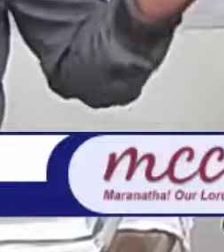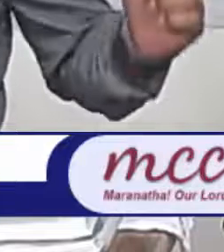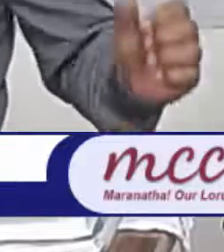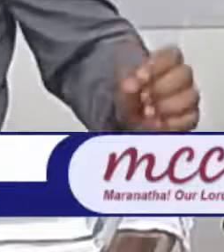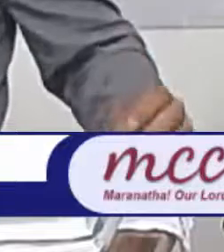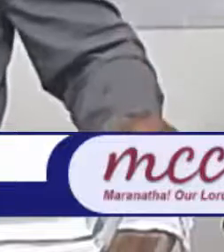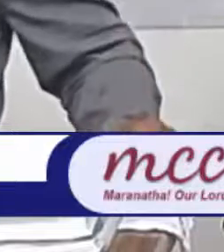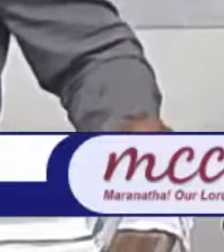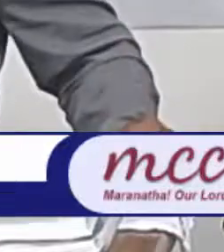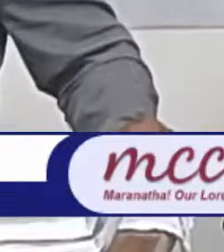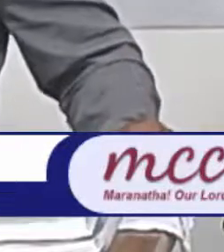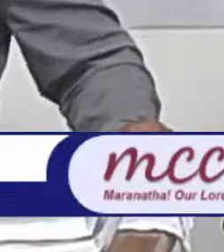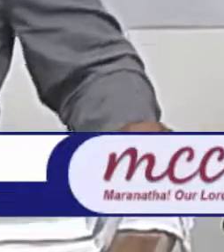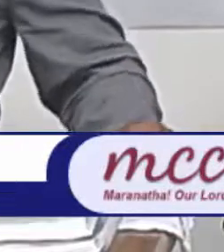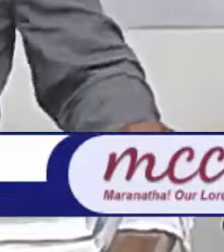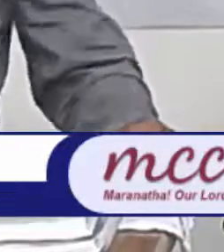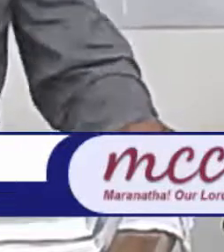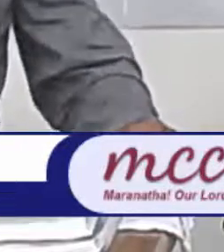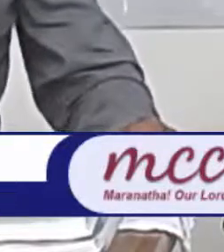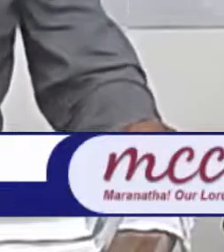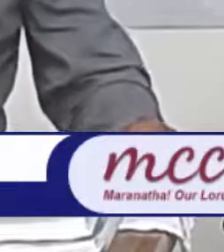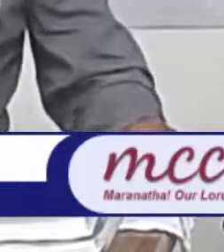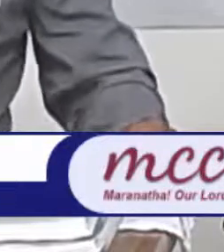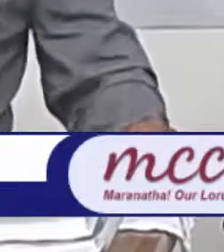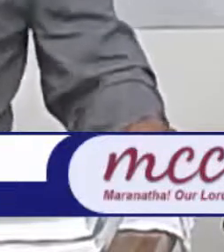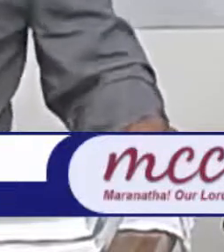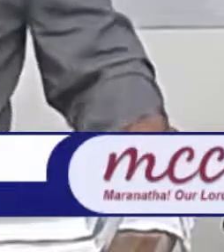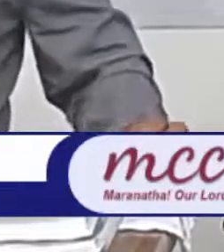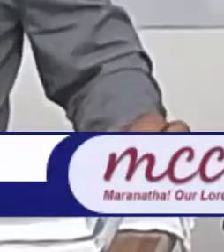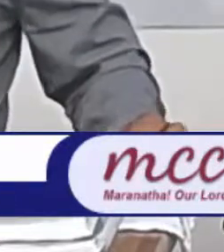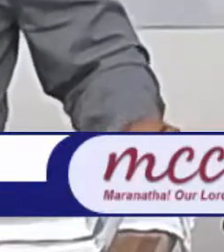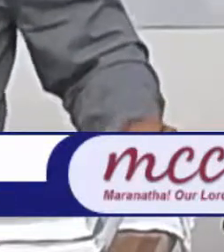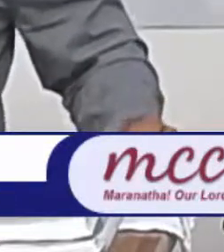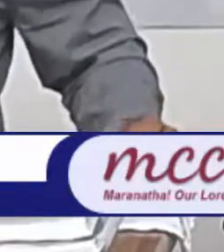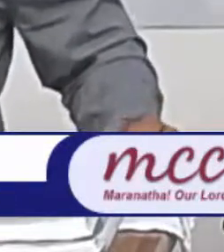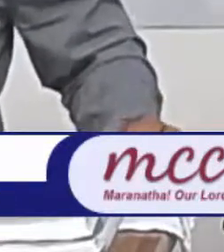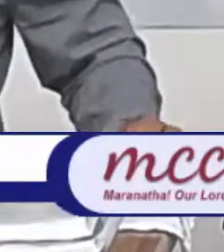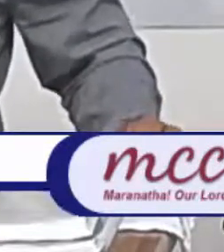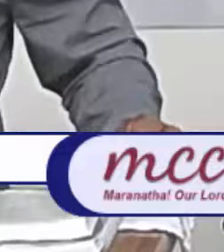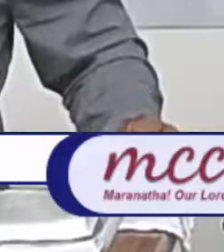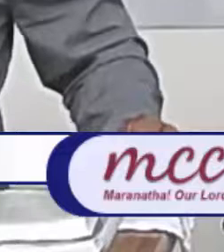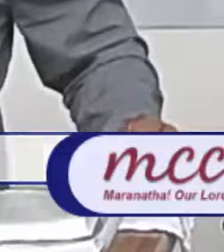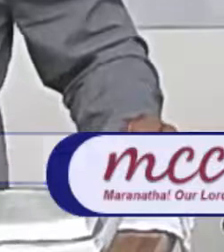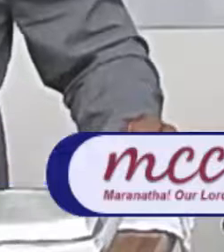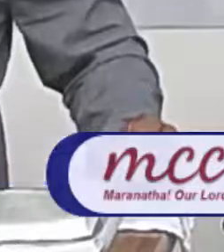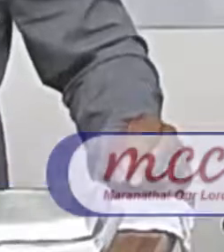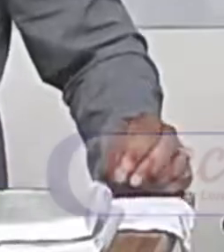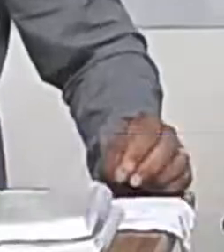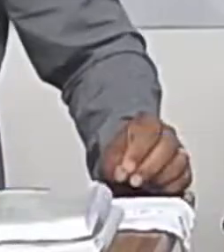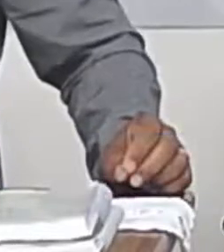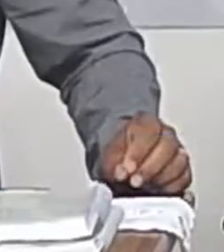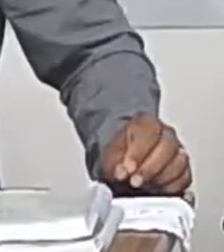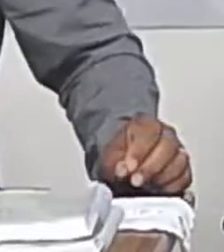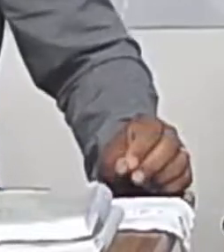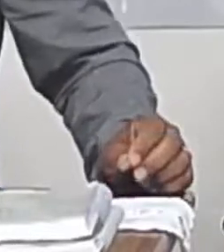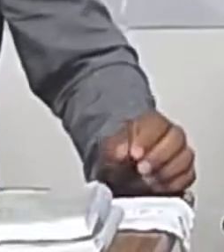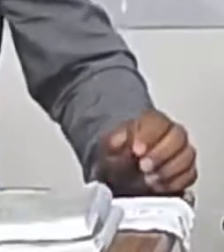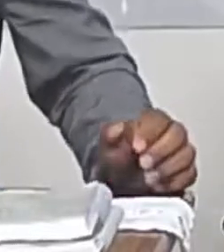the message that was transmitted this morning, I believe that spoke to each one of us here. Amen.